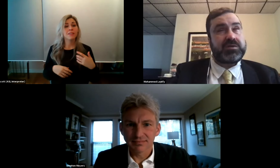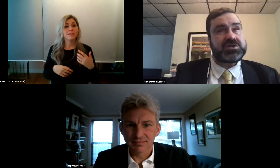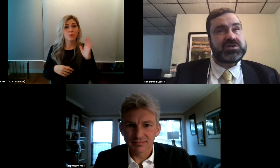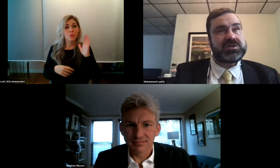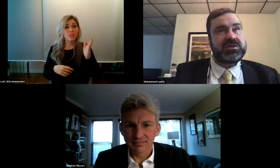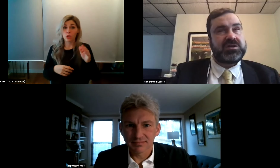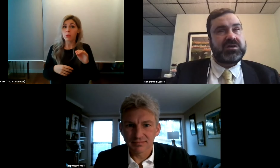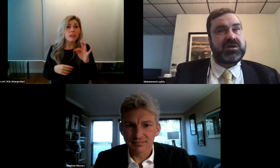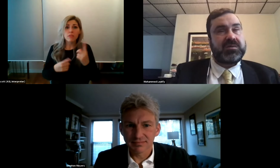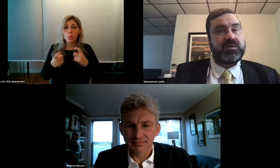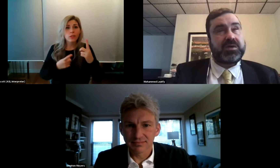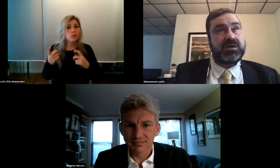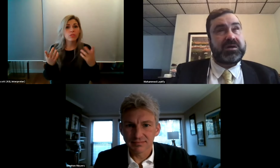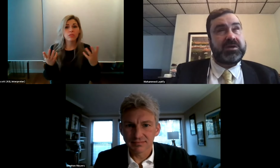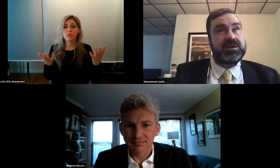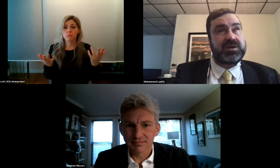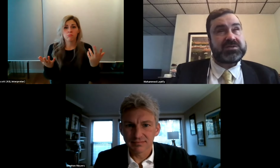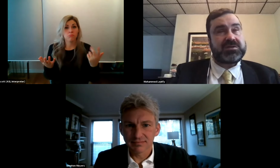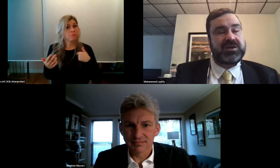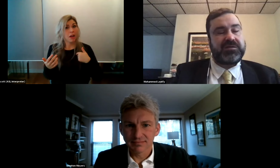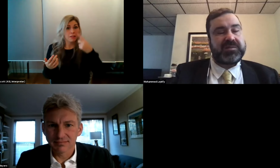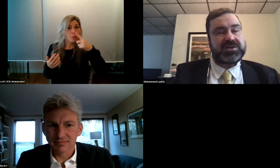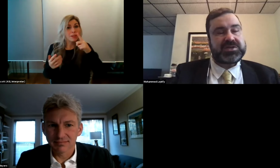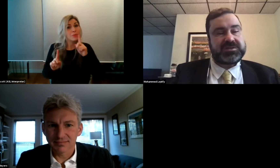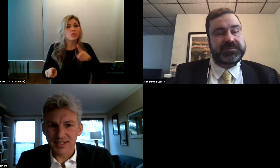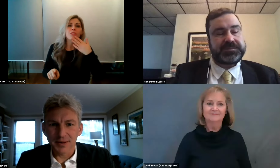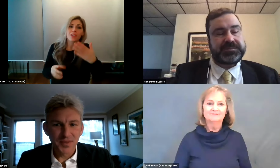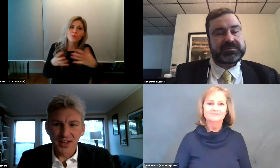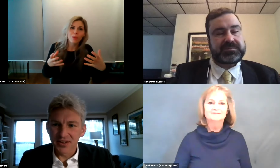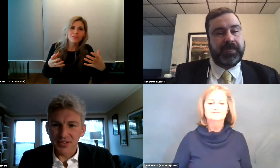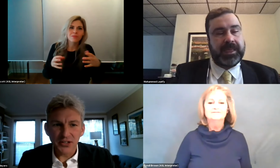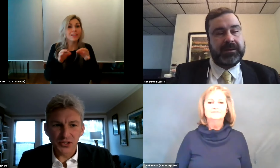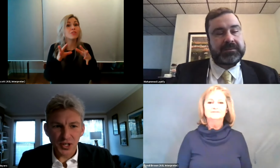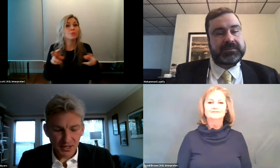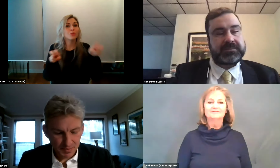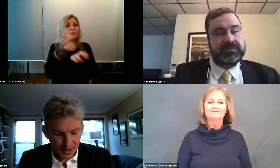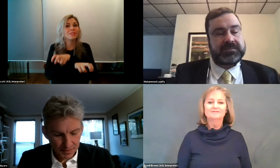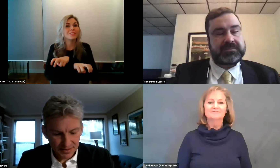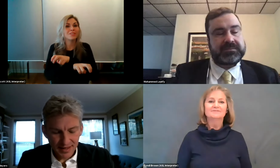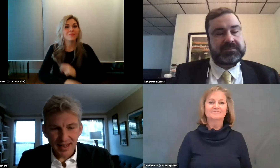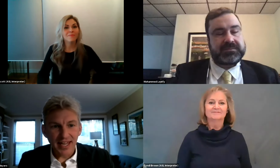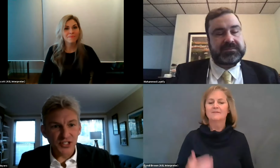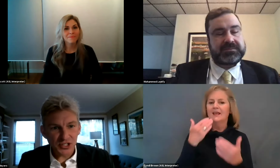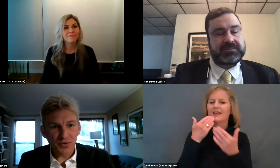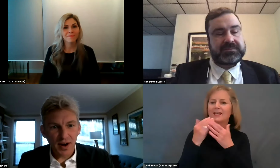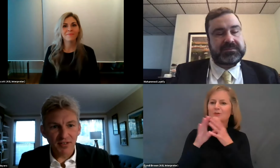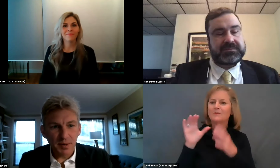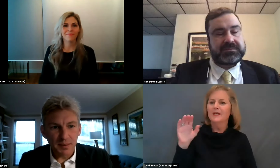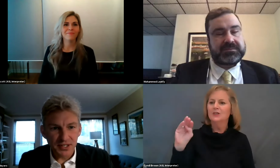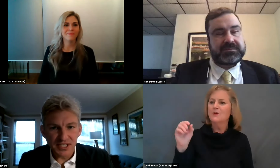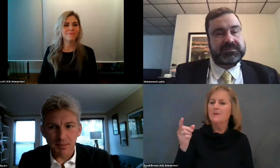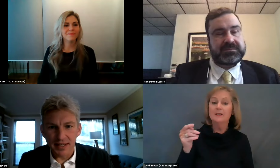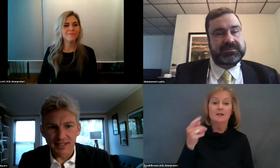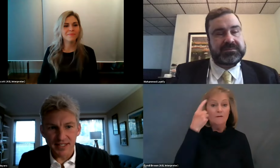any questions, I'm here to answer. Thank you very much. Okay. Thank you so much, Mohamed. And just for